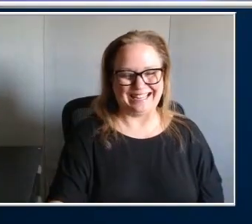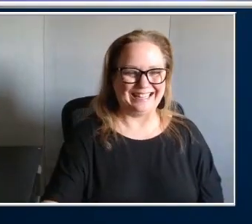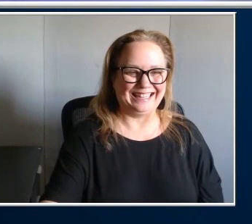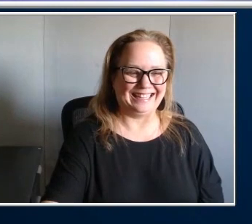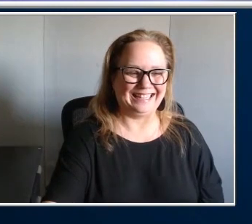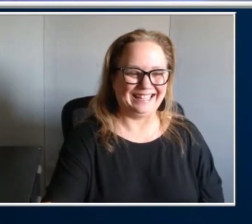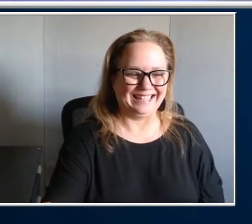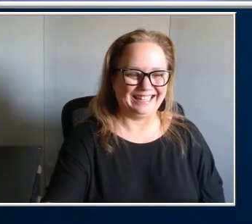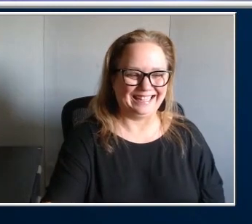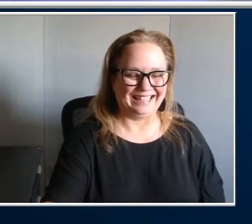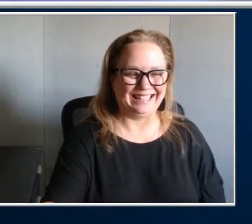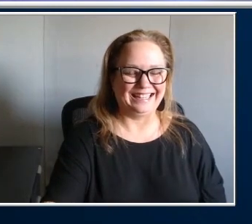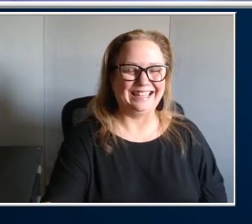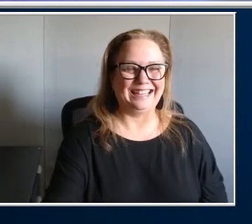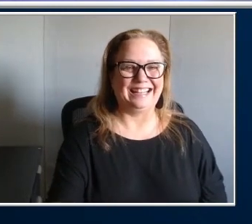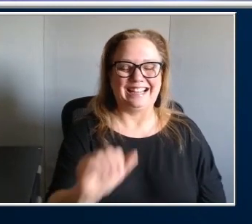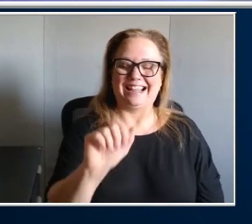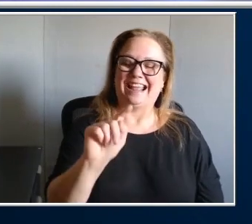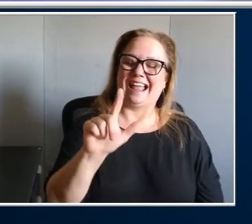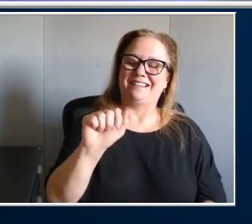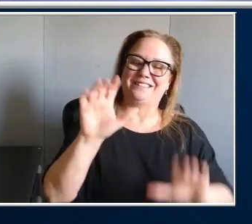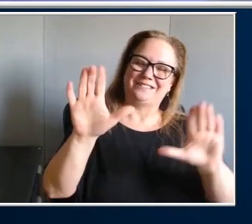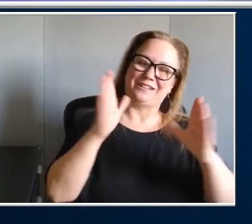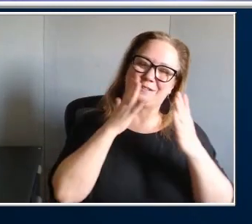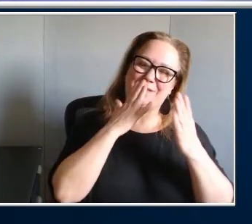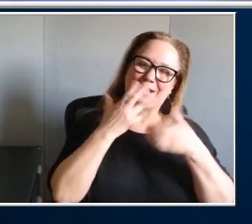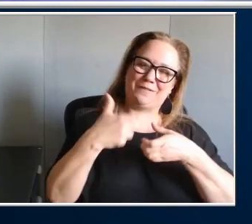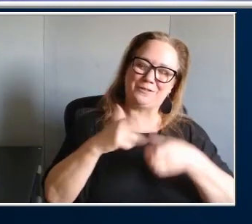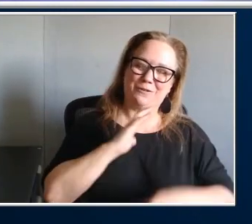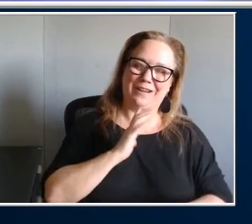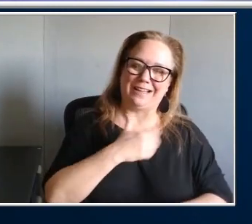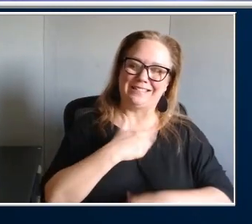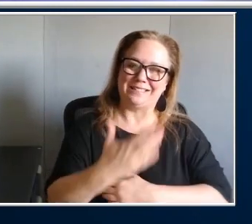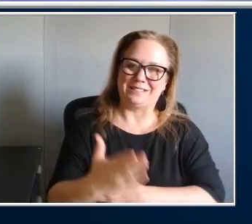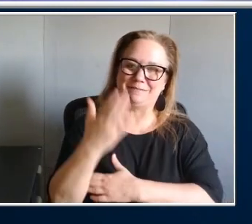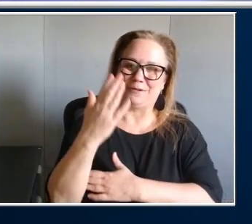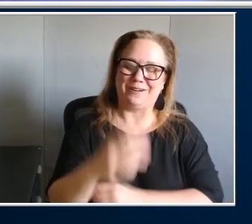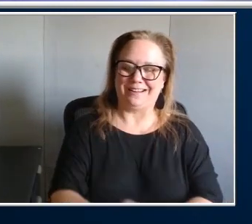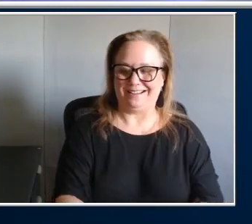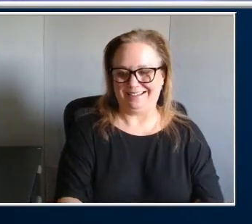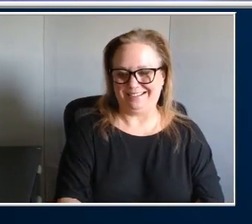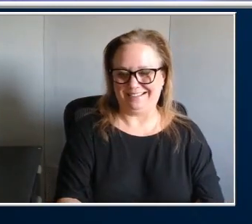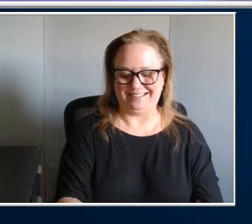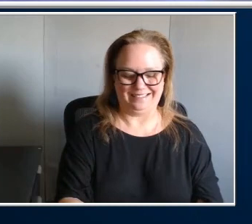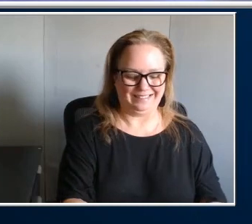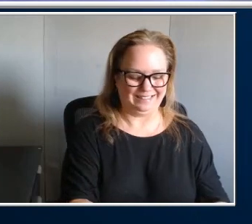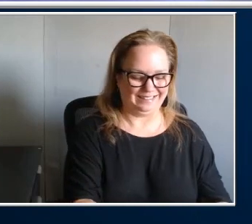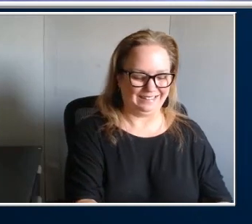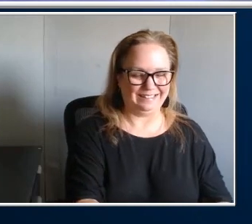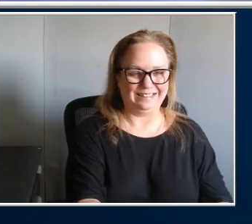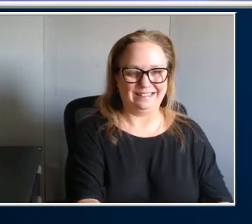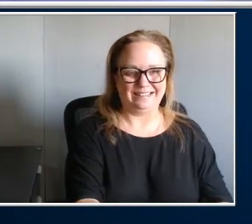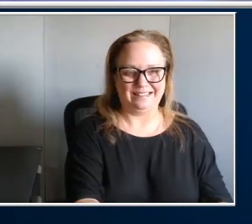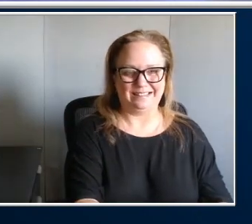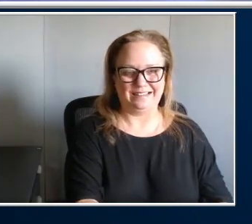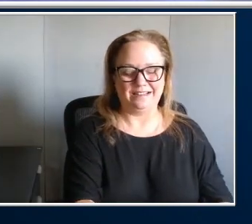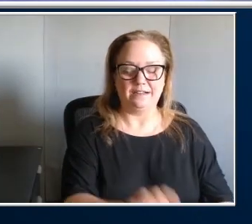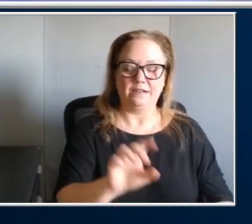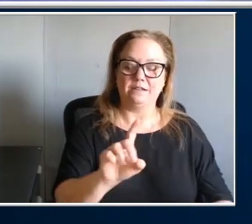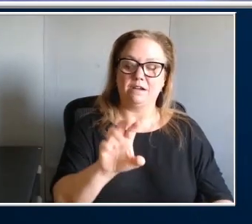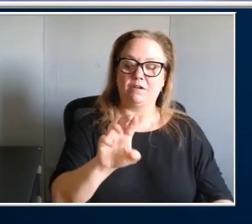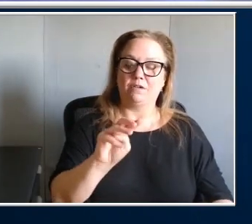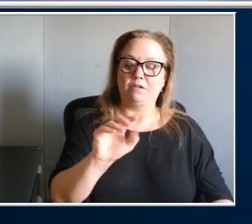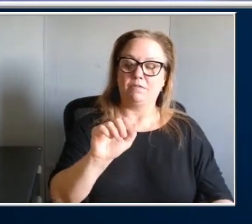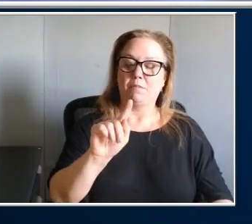been great, and Atlas is awesome. So thank you for being with us this morning. It's really nice of you to share your morning with us. Dr. Martin, final